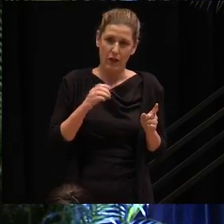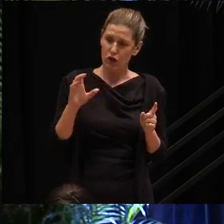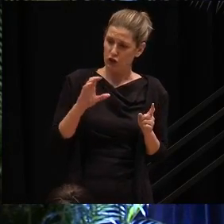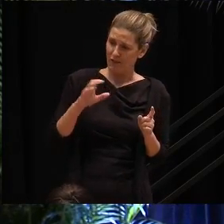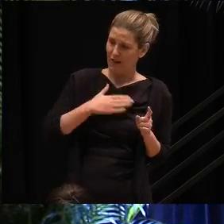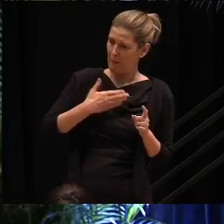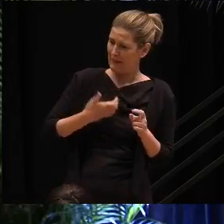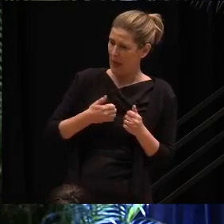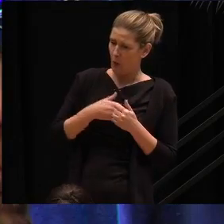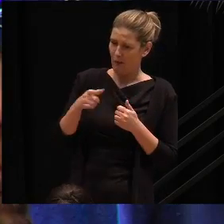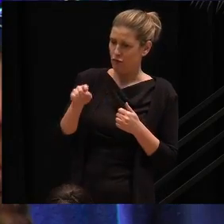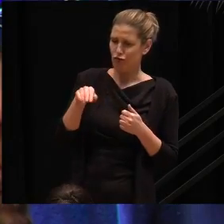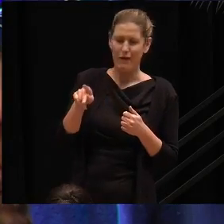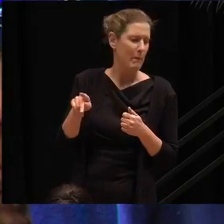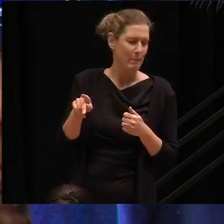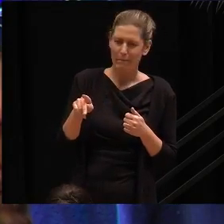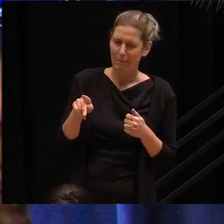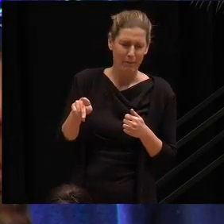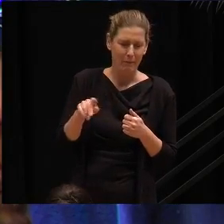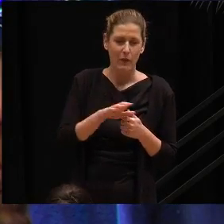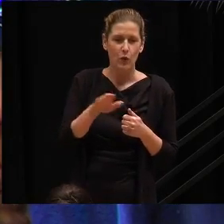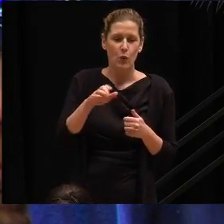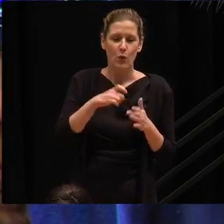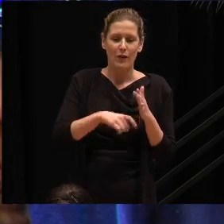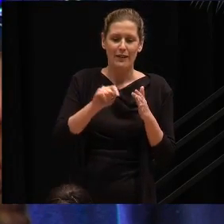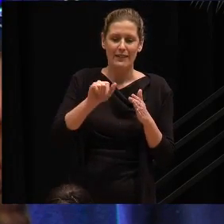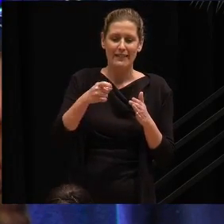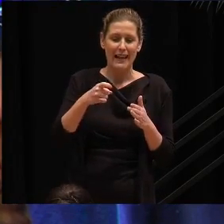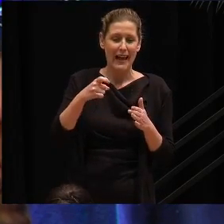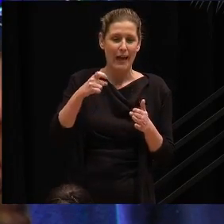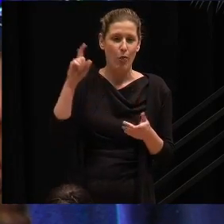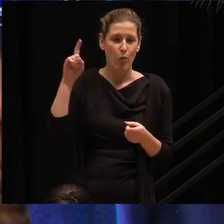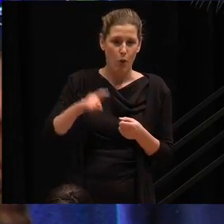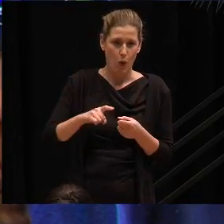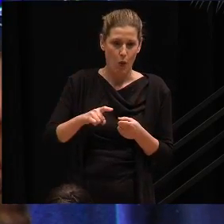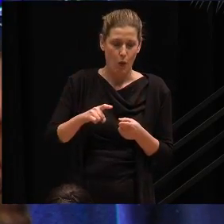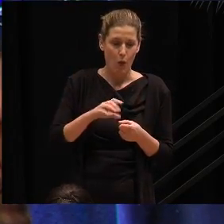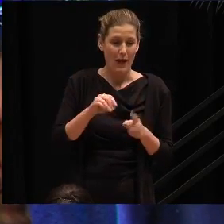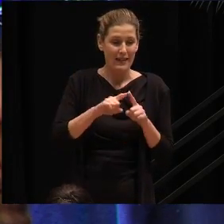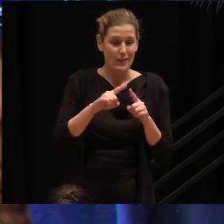with President Trump. Your taxes are lower, the regulations are